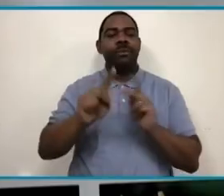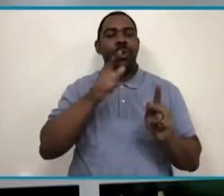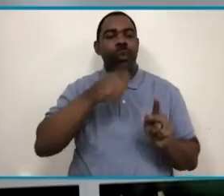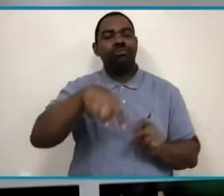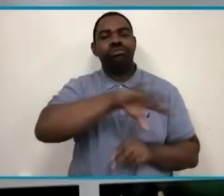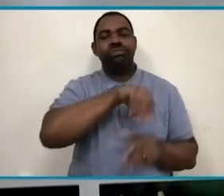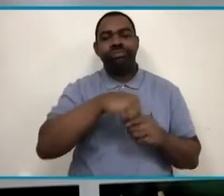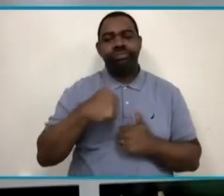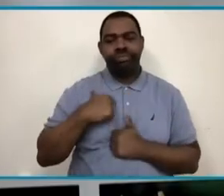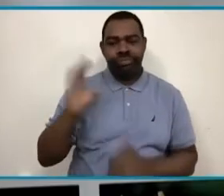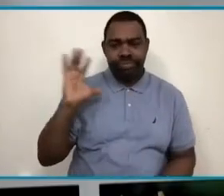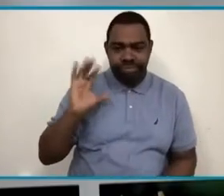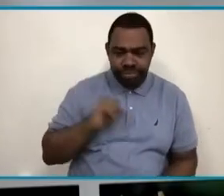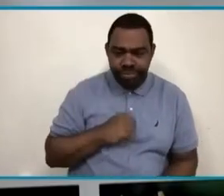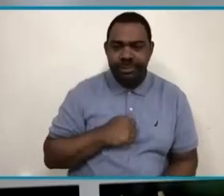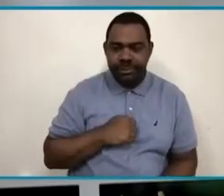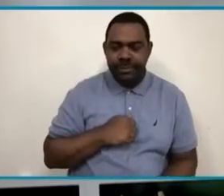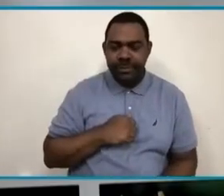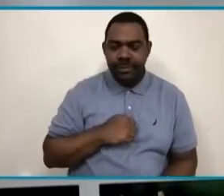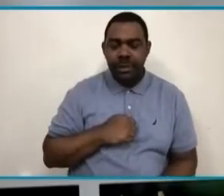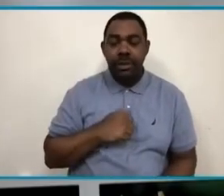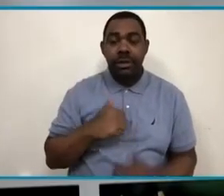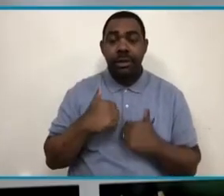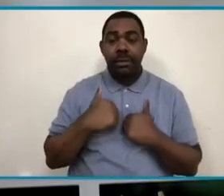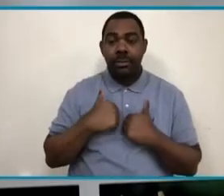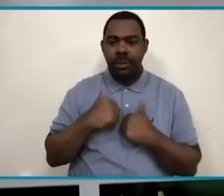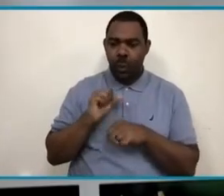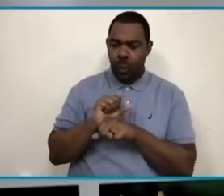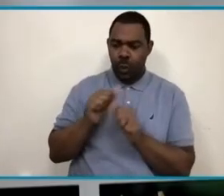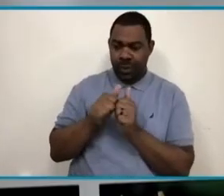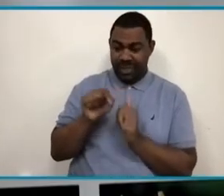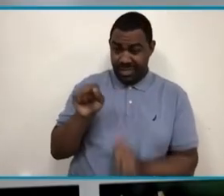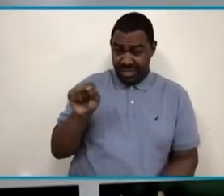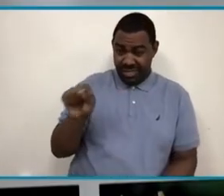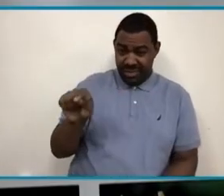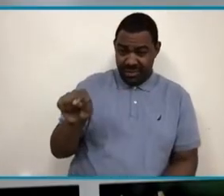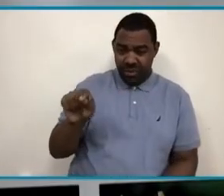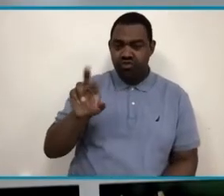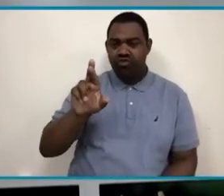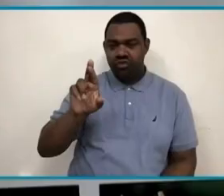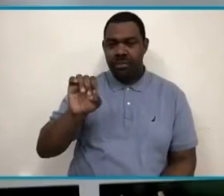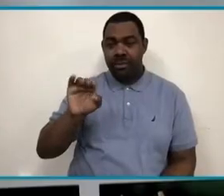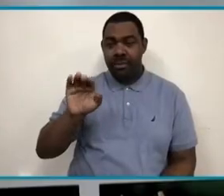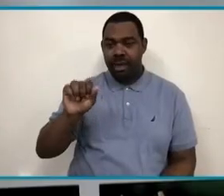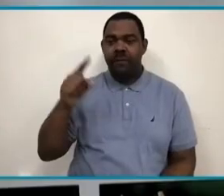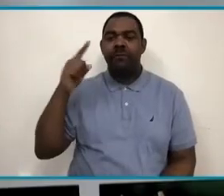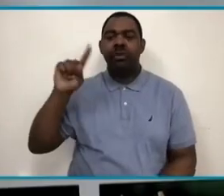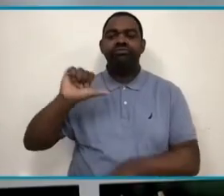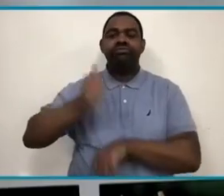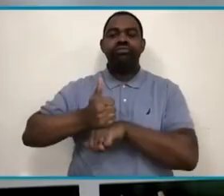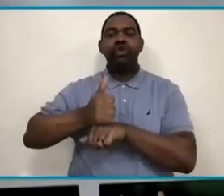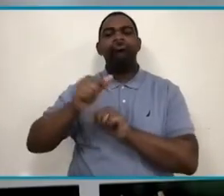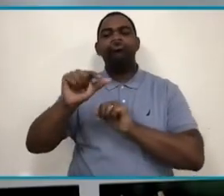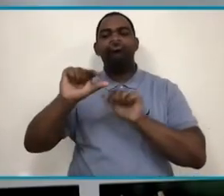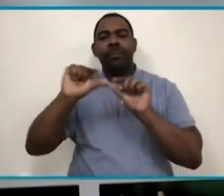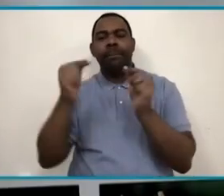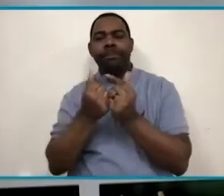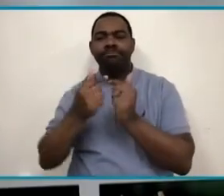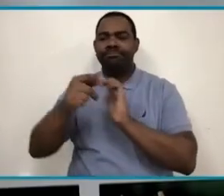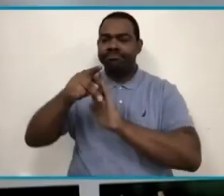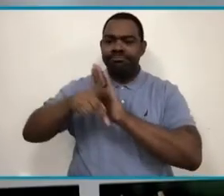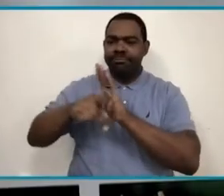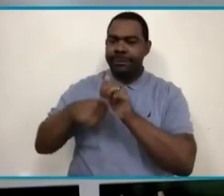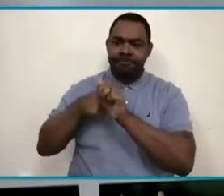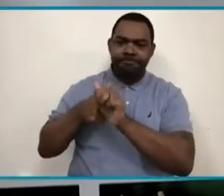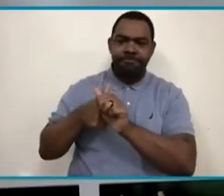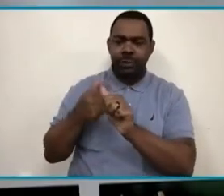had also been working with her in adapting a group protocol that we had developed and tested with